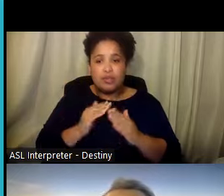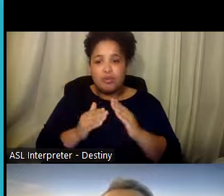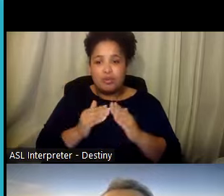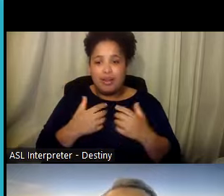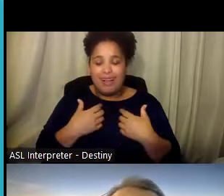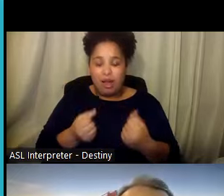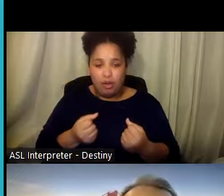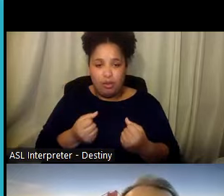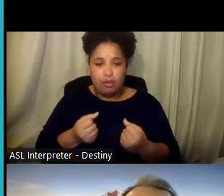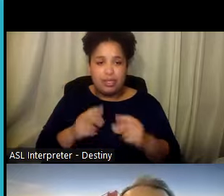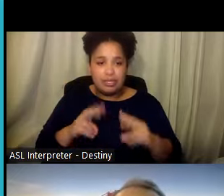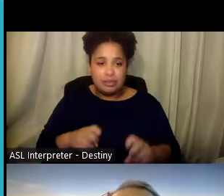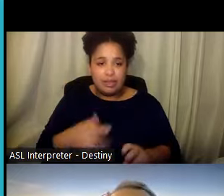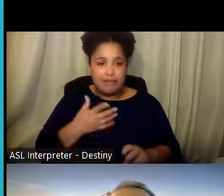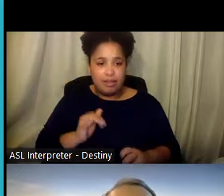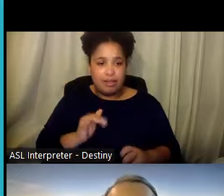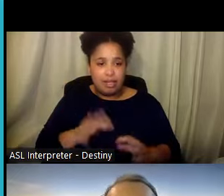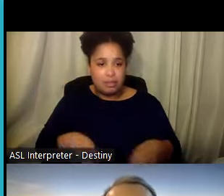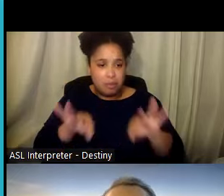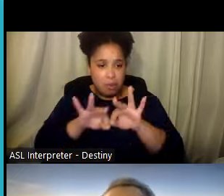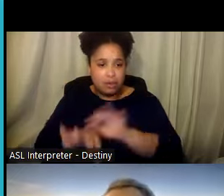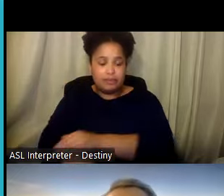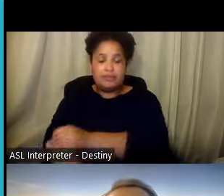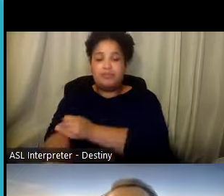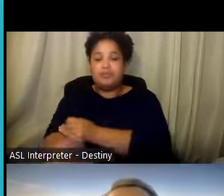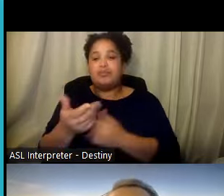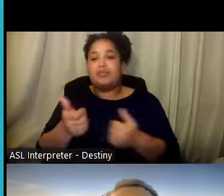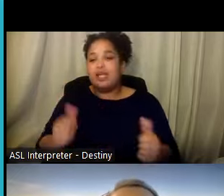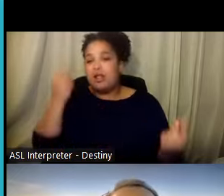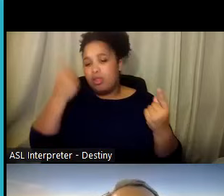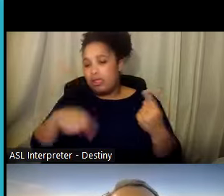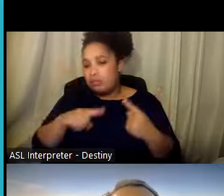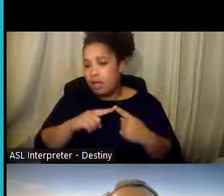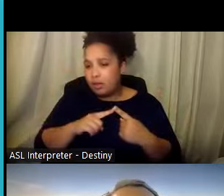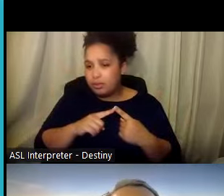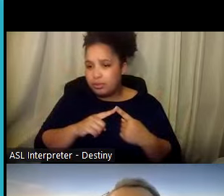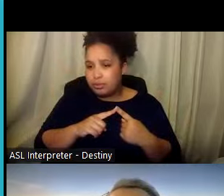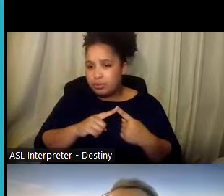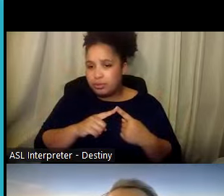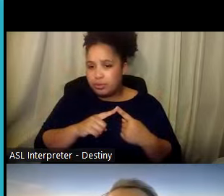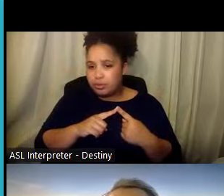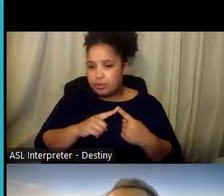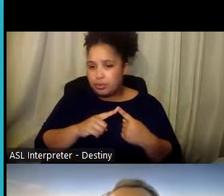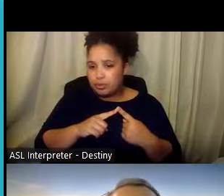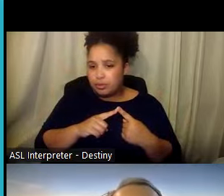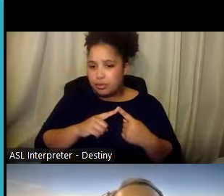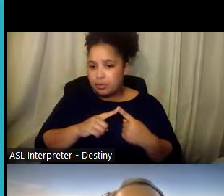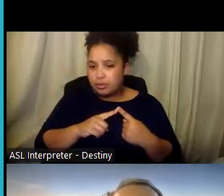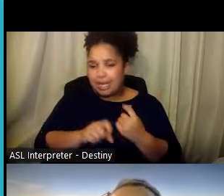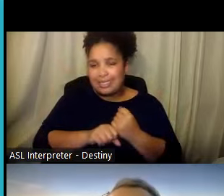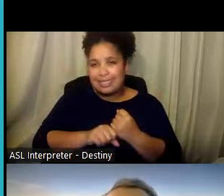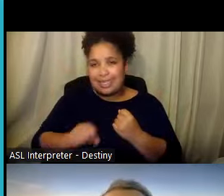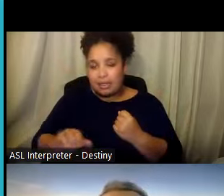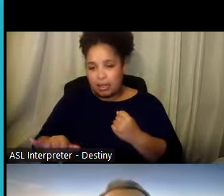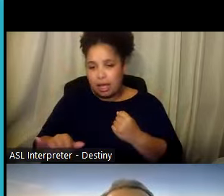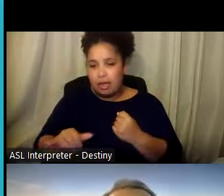which I think is very, very important, has there been any thoughts about extending that? So what if you need